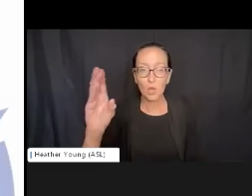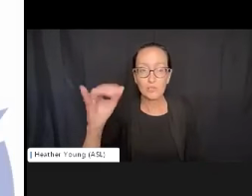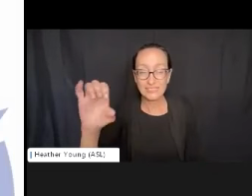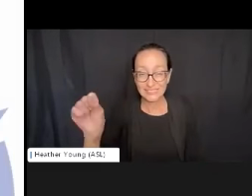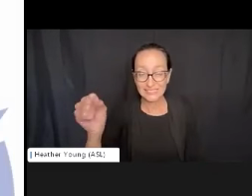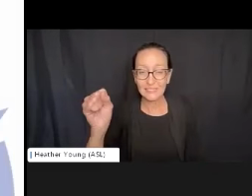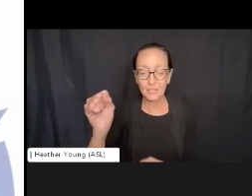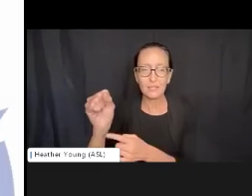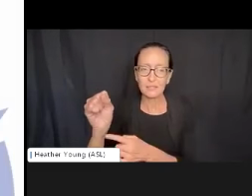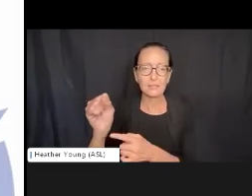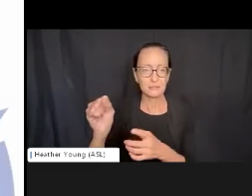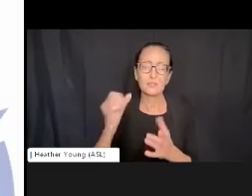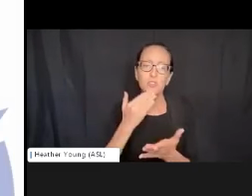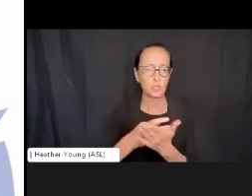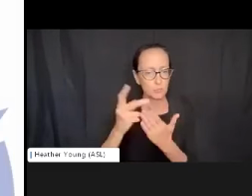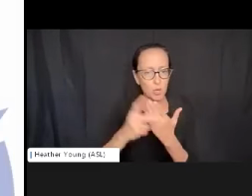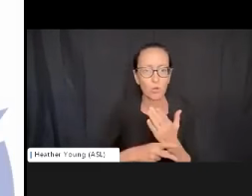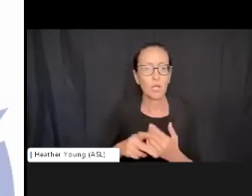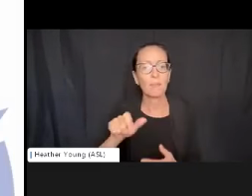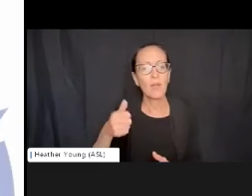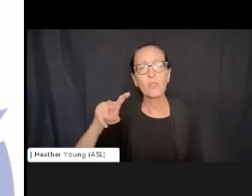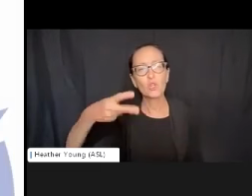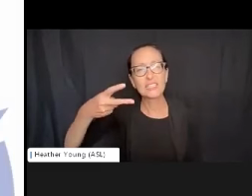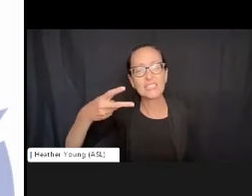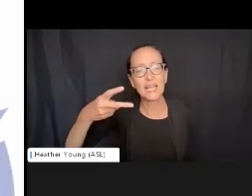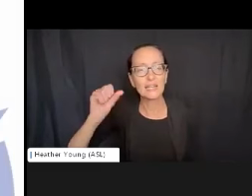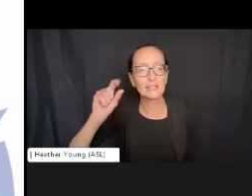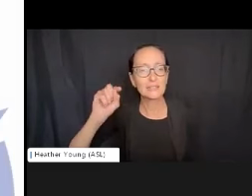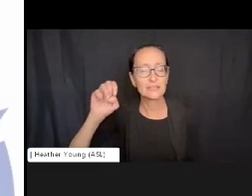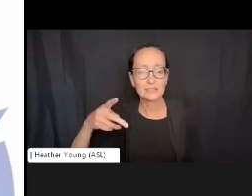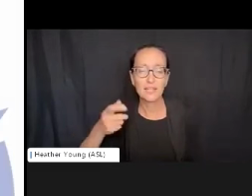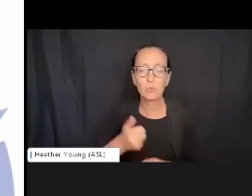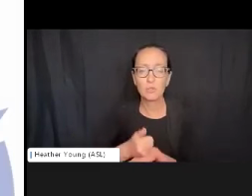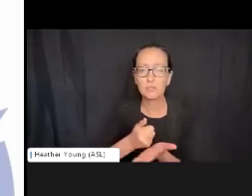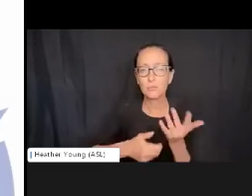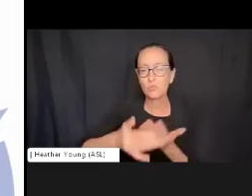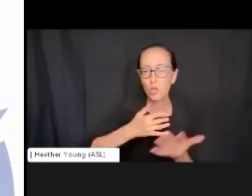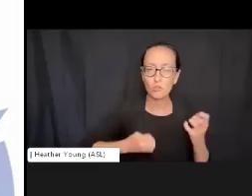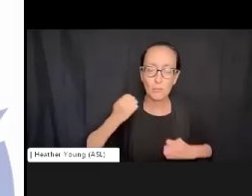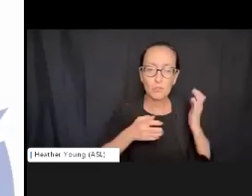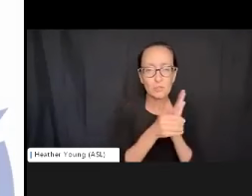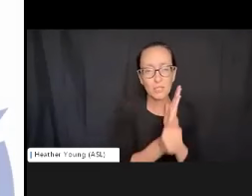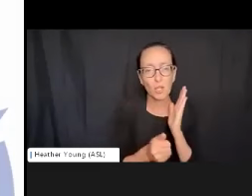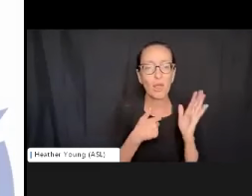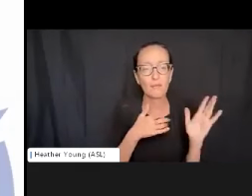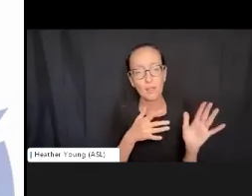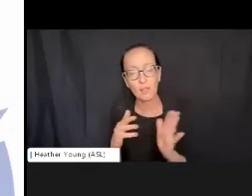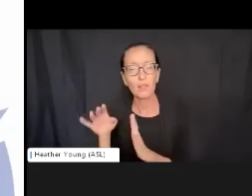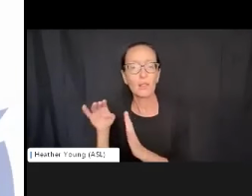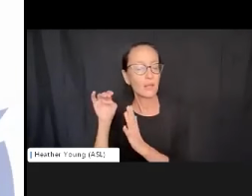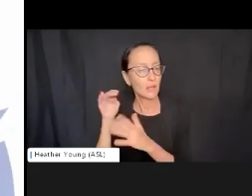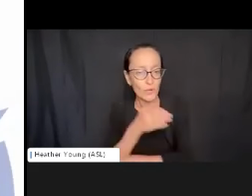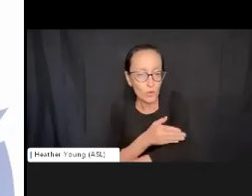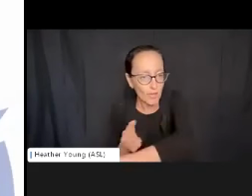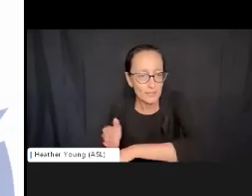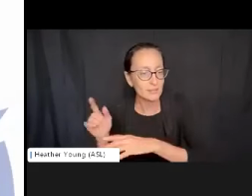Step, building some of those social and emotional learning skills. There's also the aggression replacement training. And then there is a whole